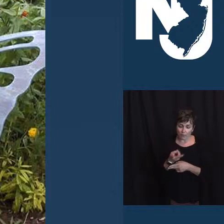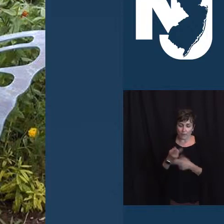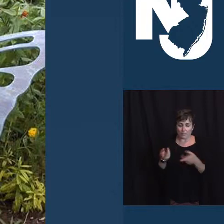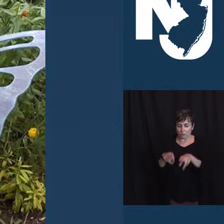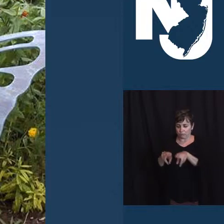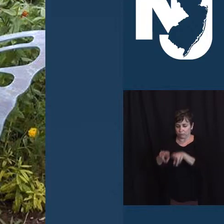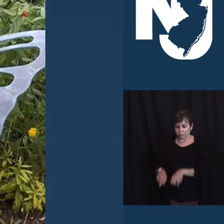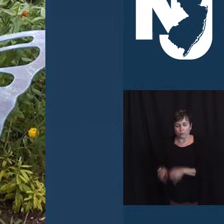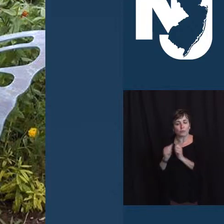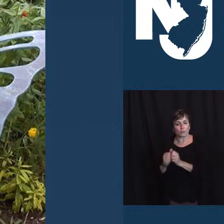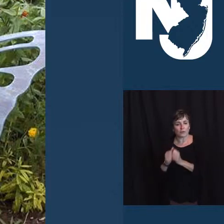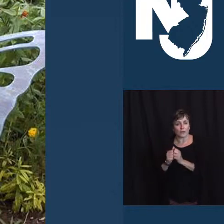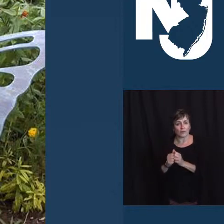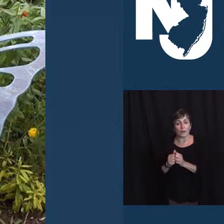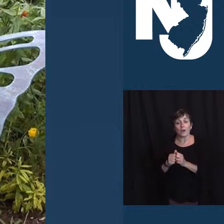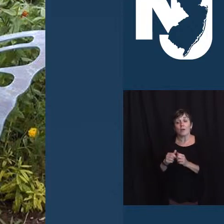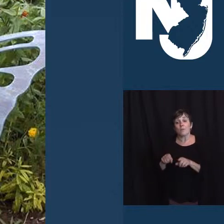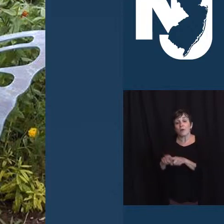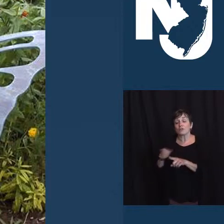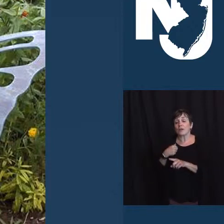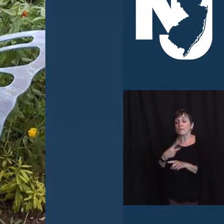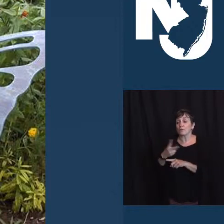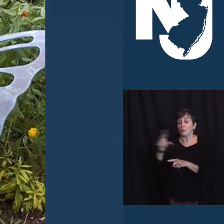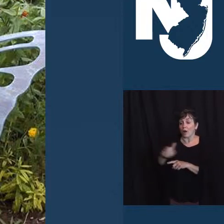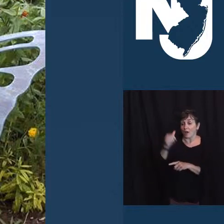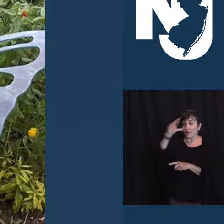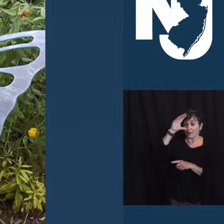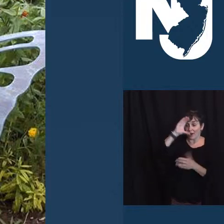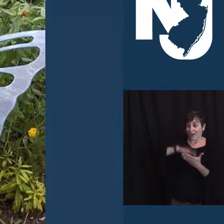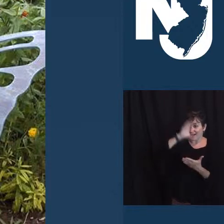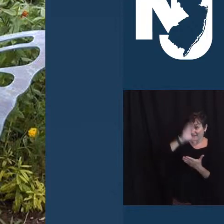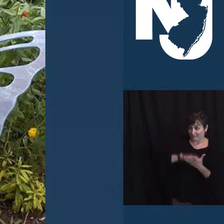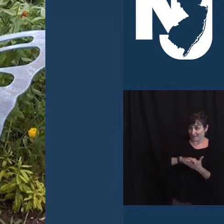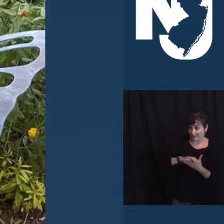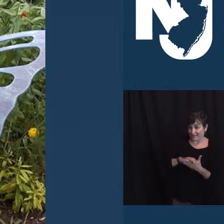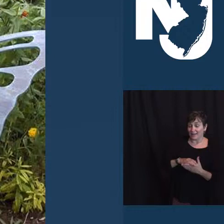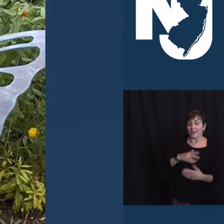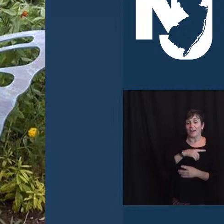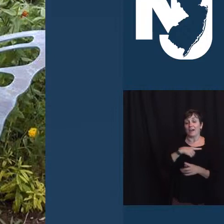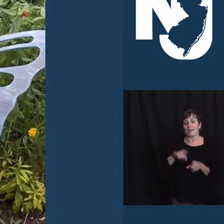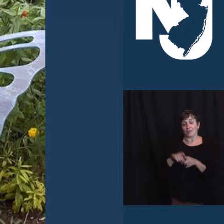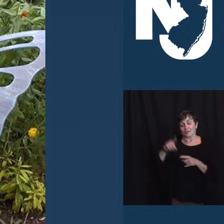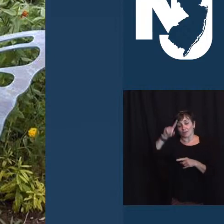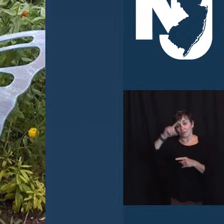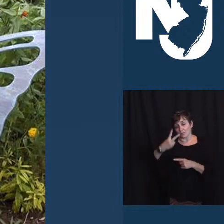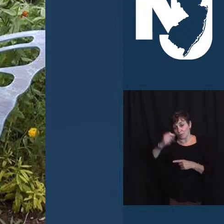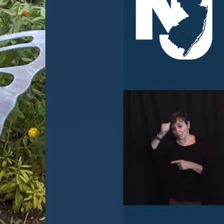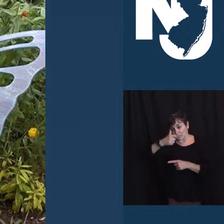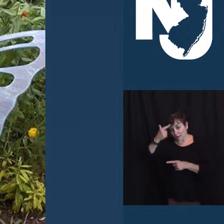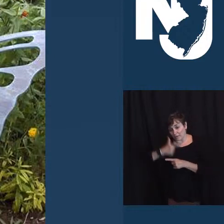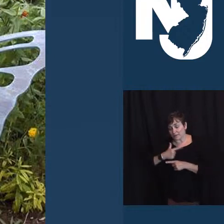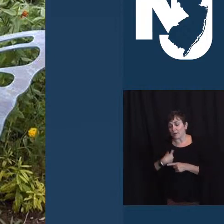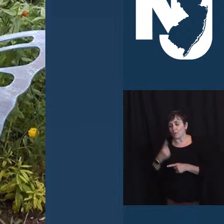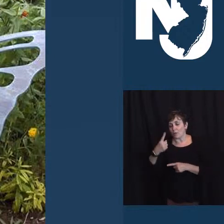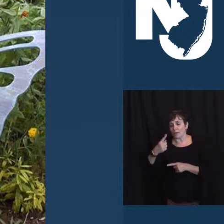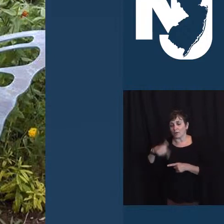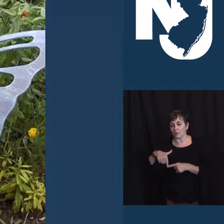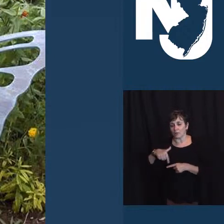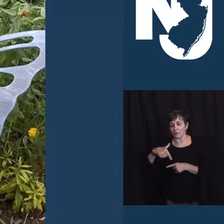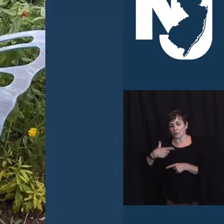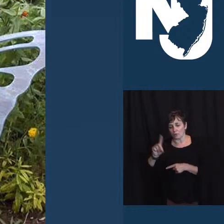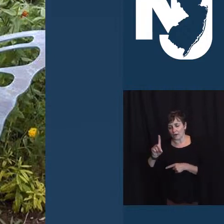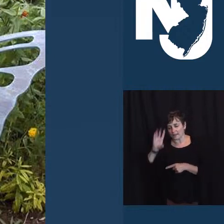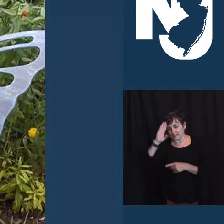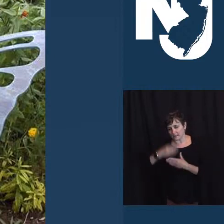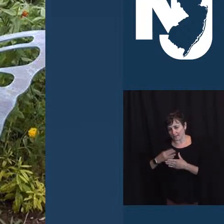also predeceased by 2 other husbands, Melvin and Russell, as well as by 2 brothers and a grandson, Jacob. Dee represented the faith